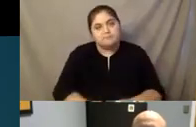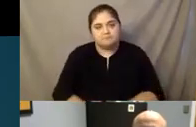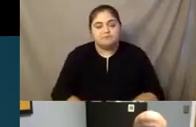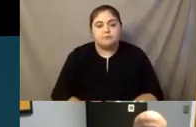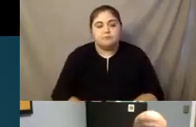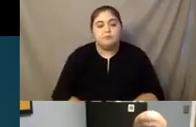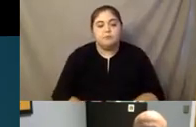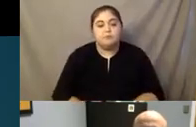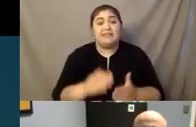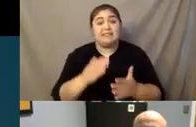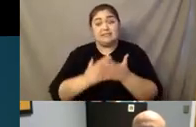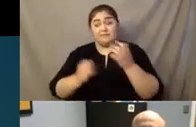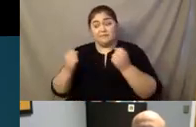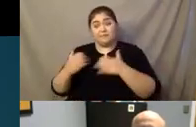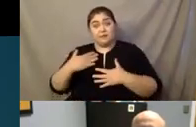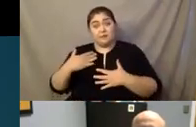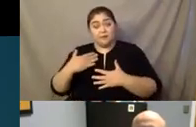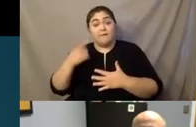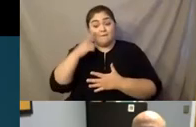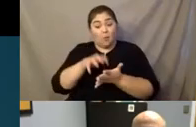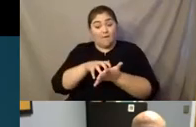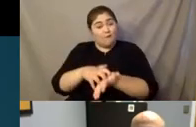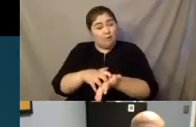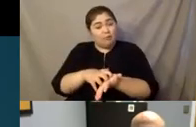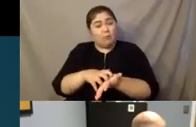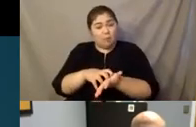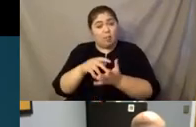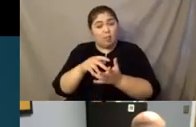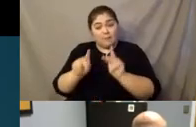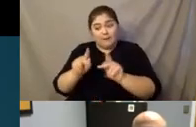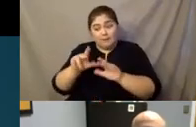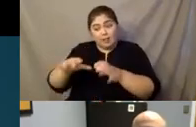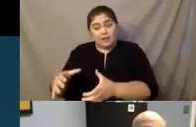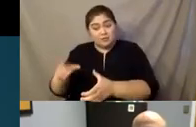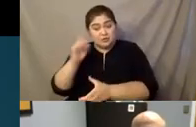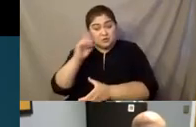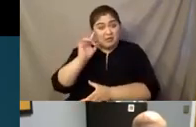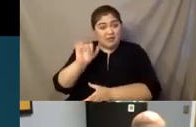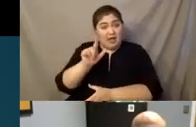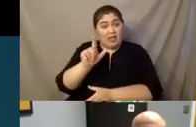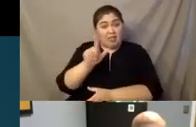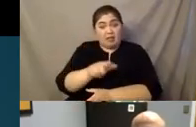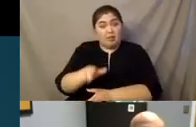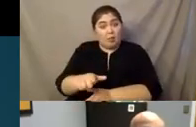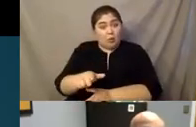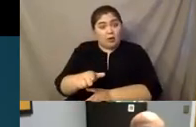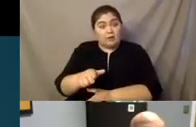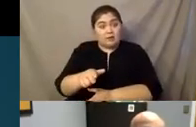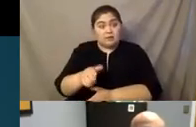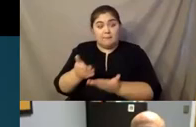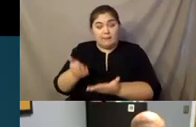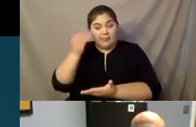Some of our fears, though, is that for our vulnerable populations, is that landlords may have not, even though they may have known